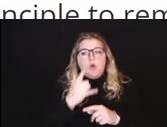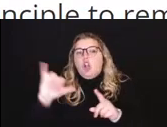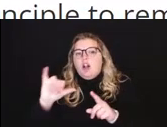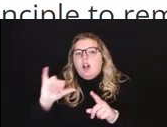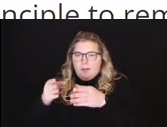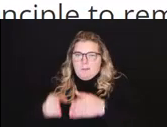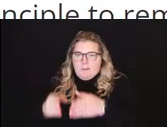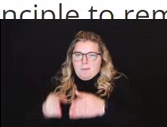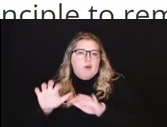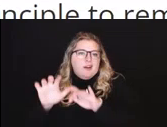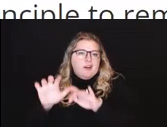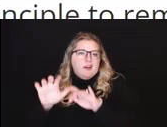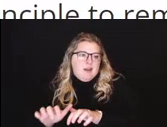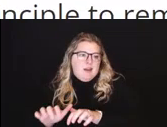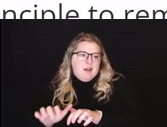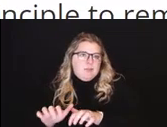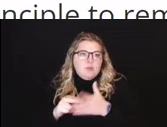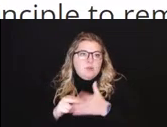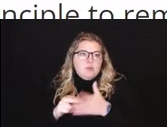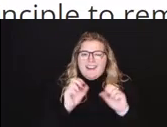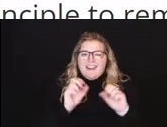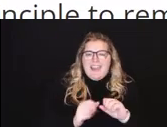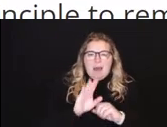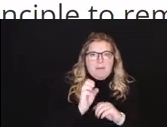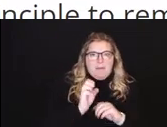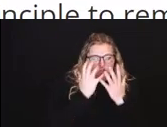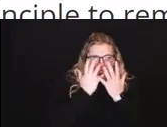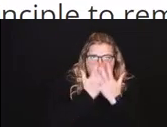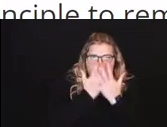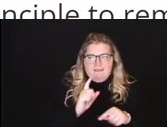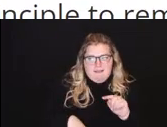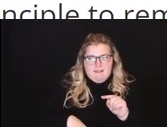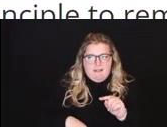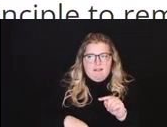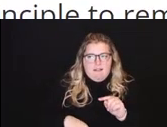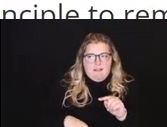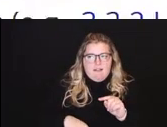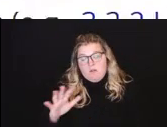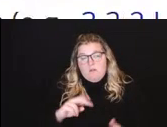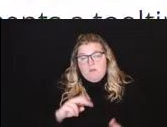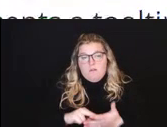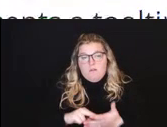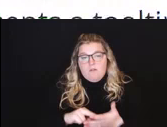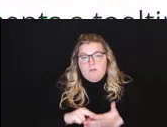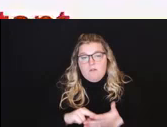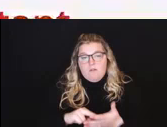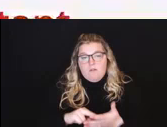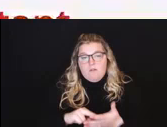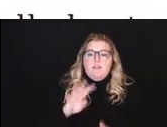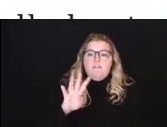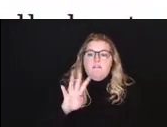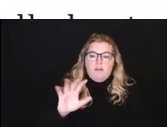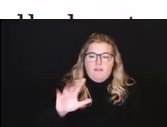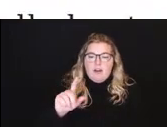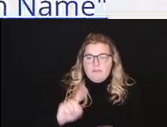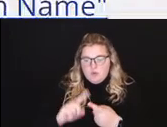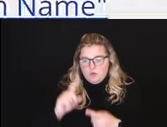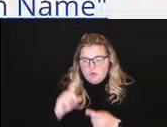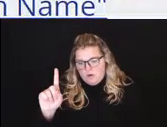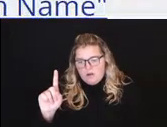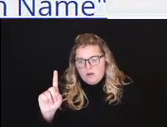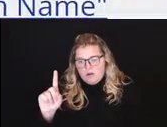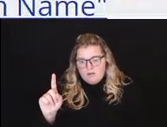can't be so dark. And so in that case, there would be a 4.5 to 1 requirement. So one question you sometimes